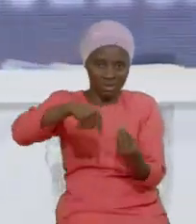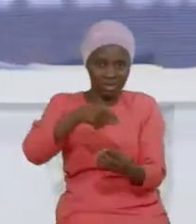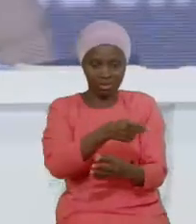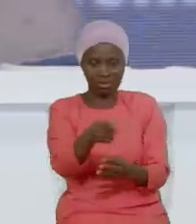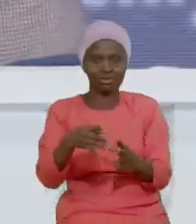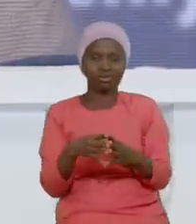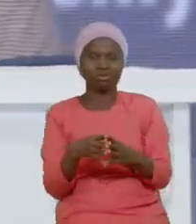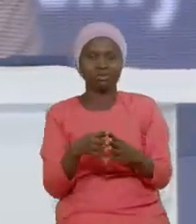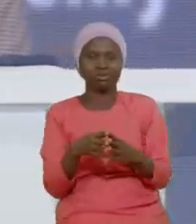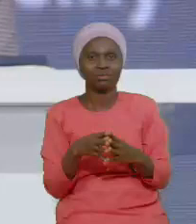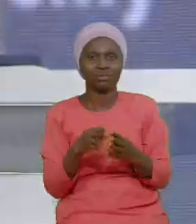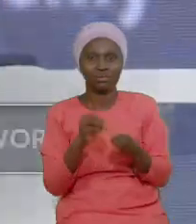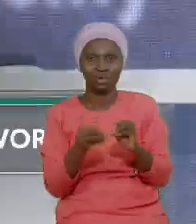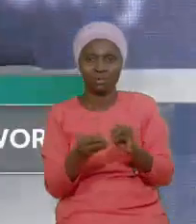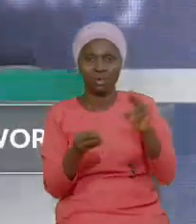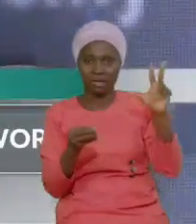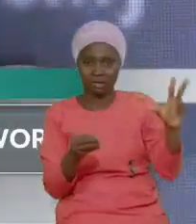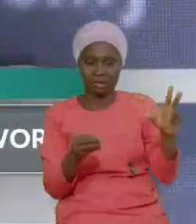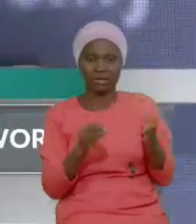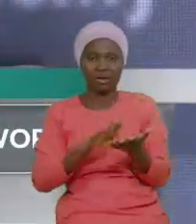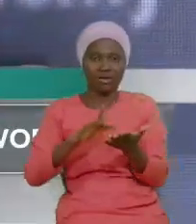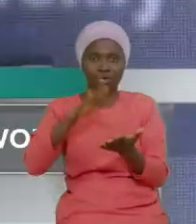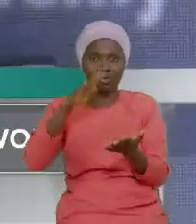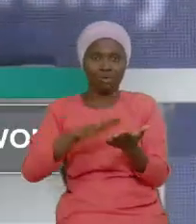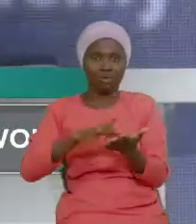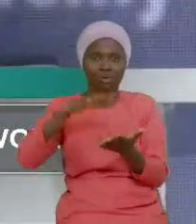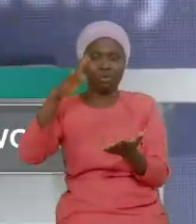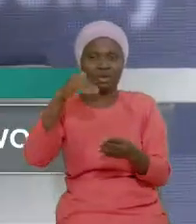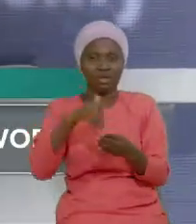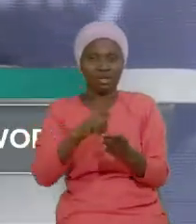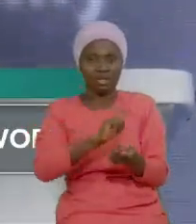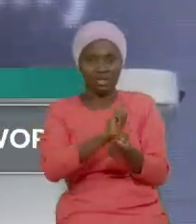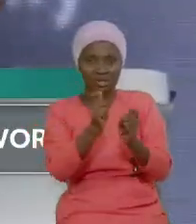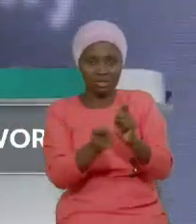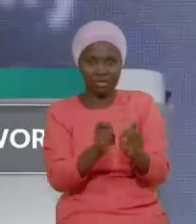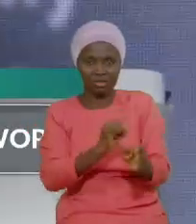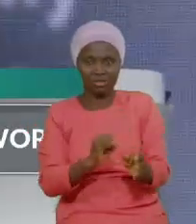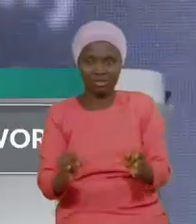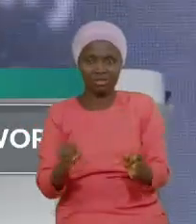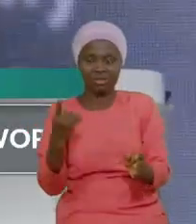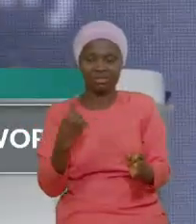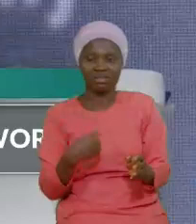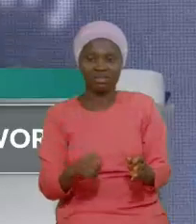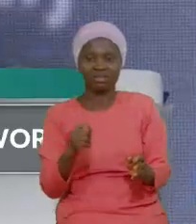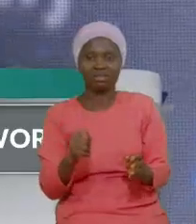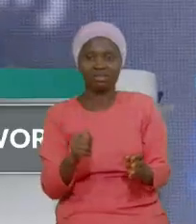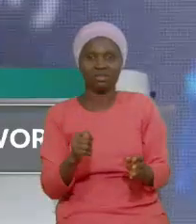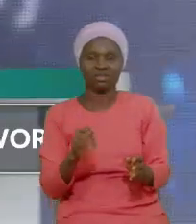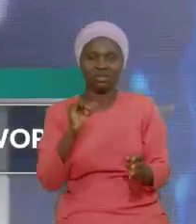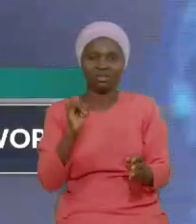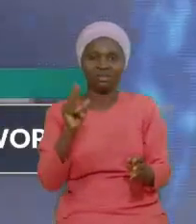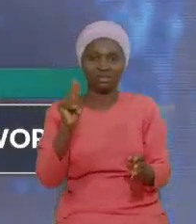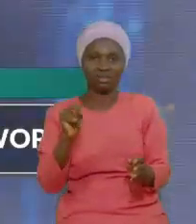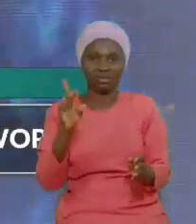Number three is the glory in changing the indifferent world.